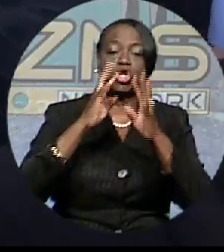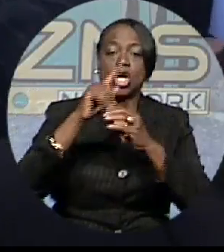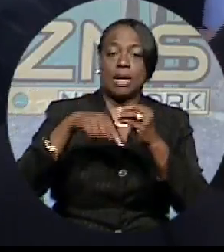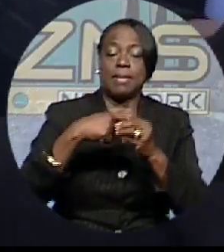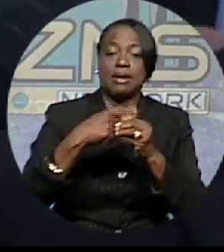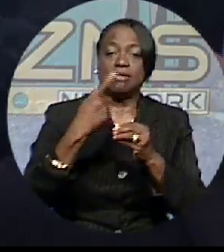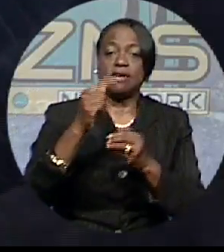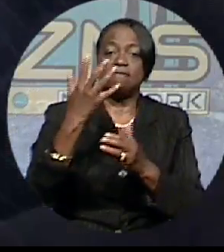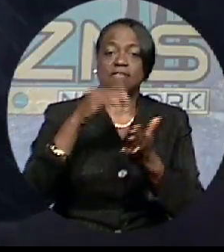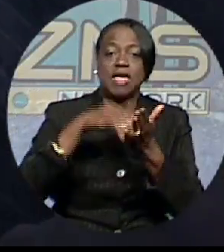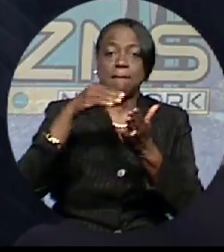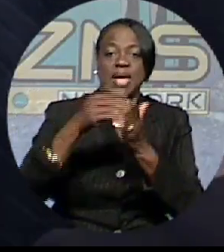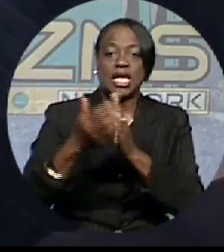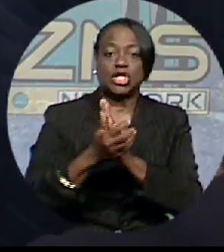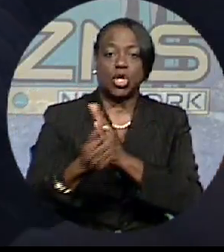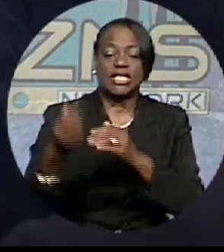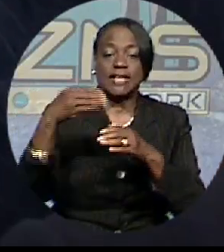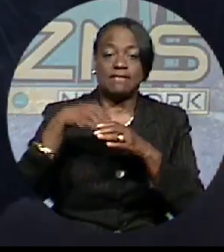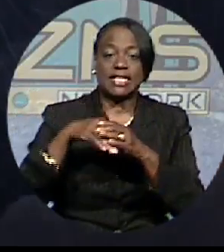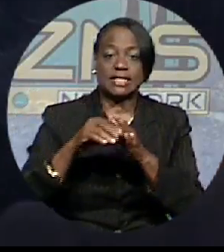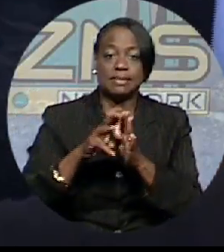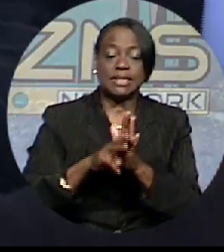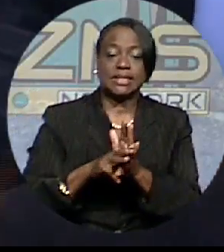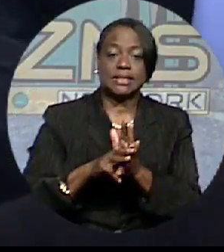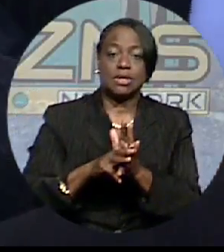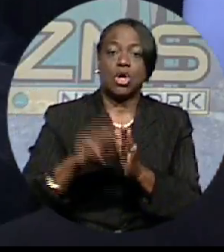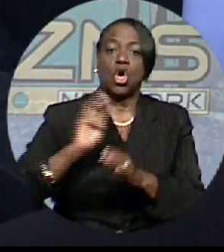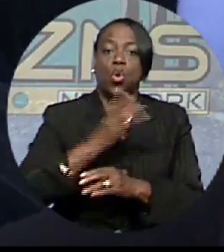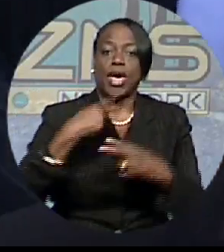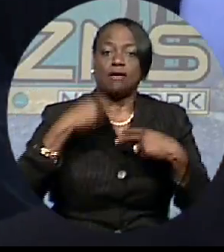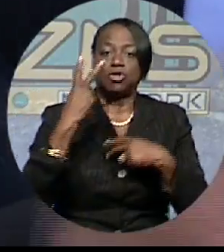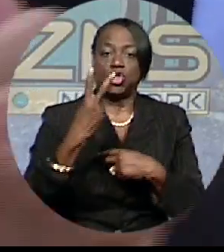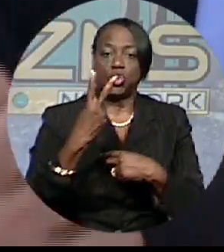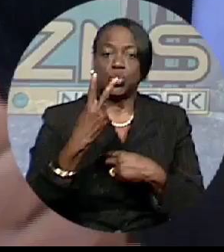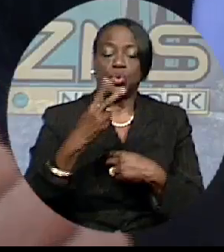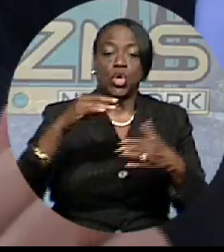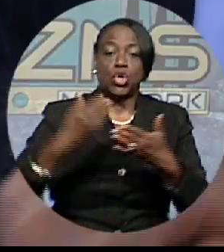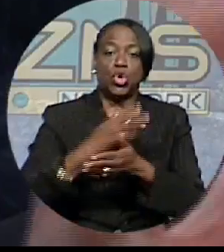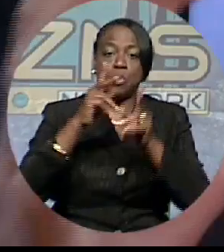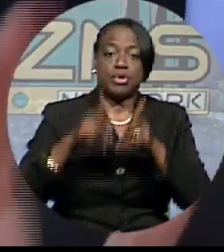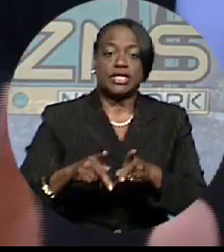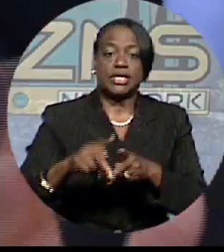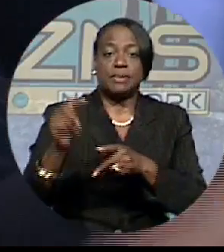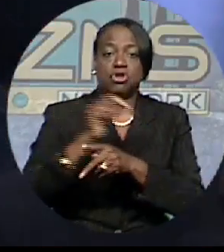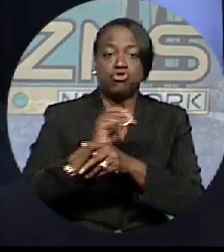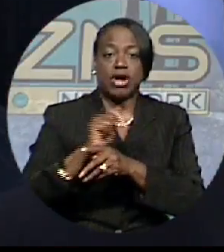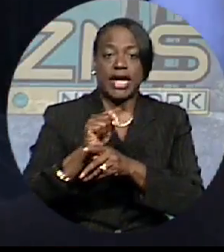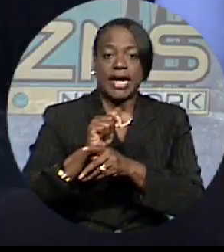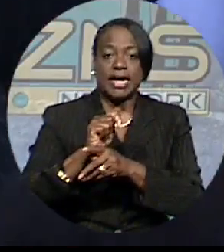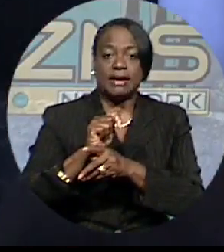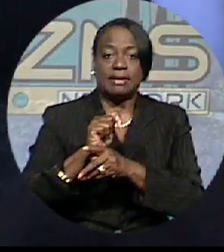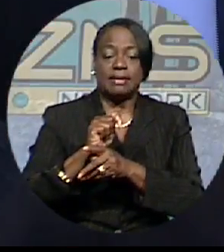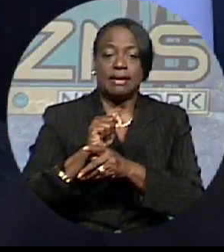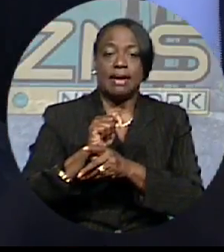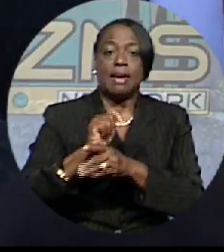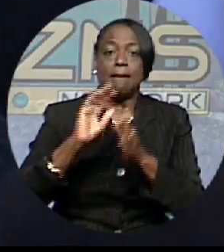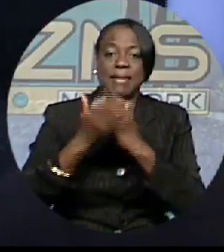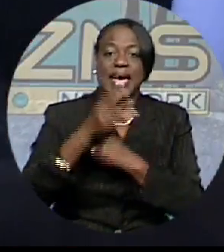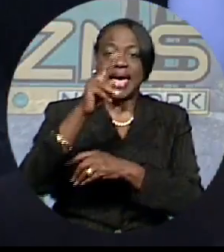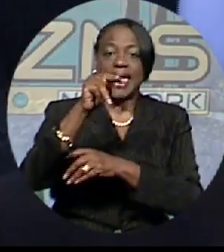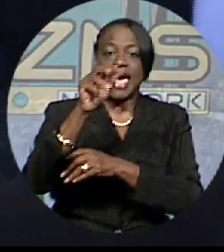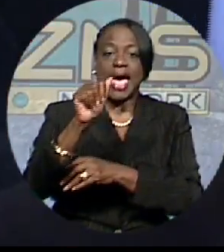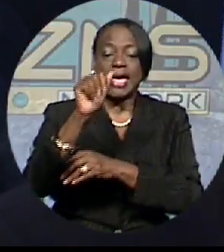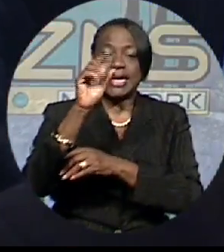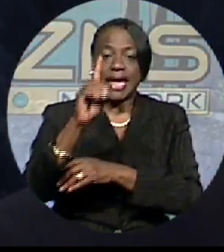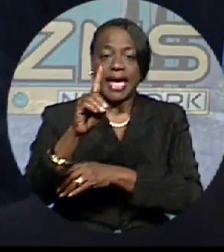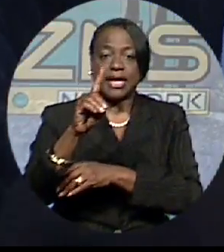as we speak, we have two new persons who are being trained at LPIA by NAD, who will take over management of